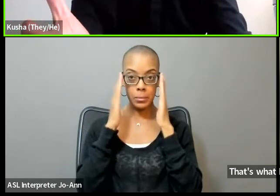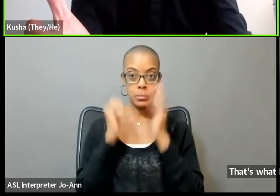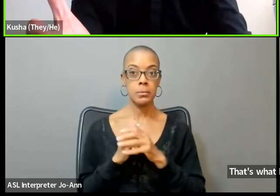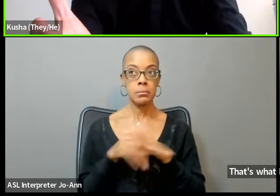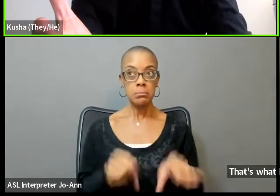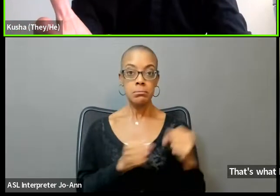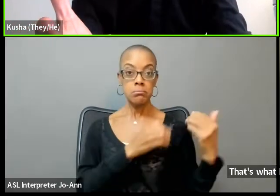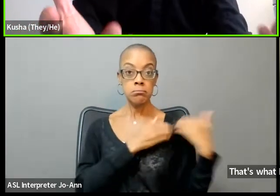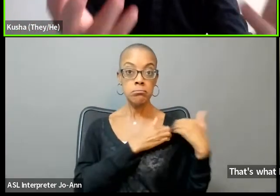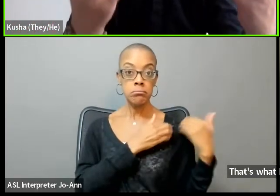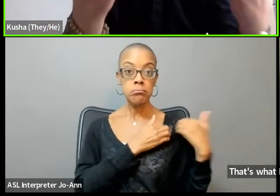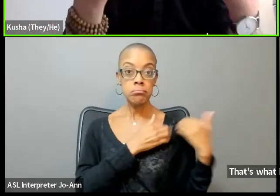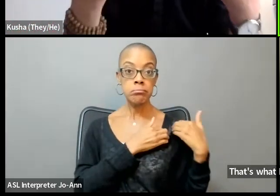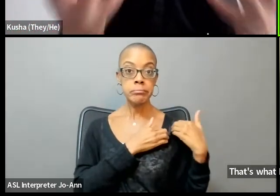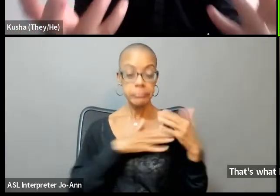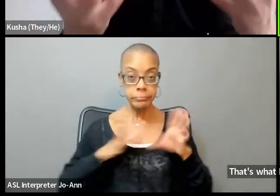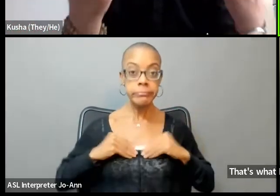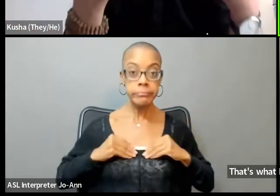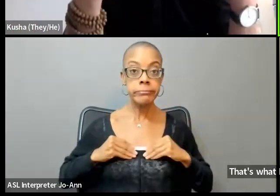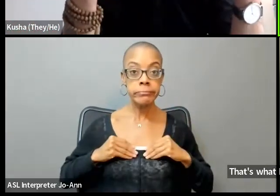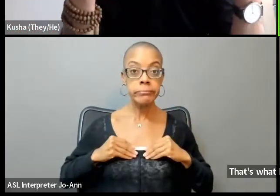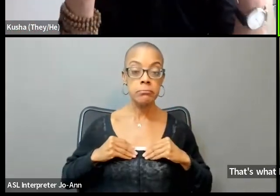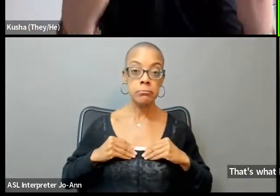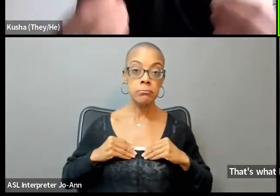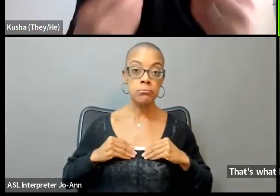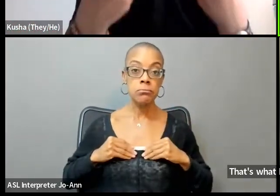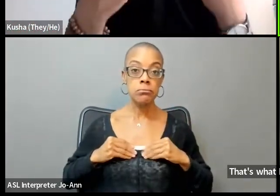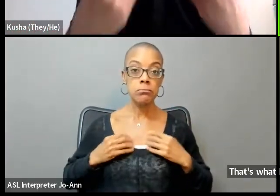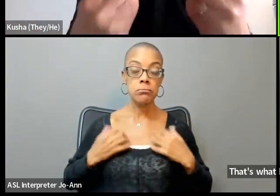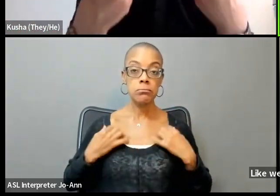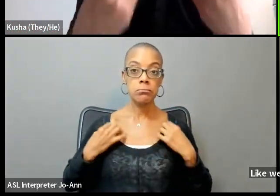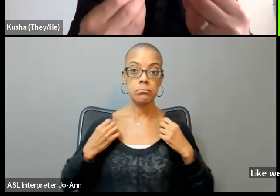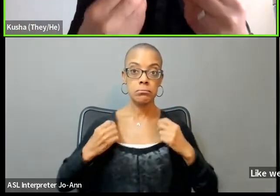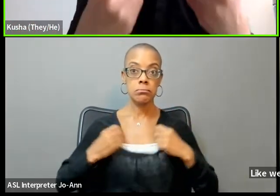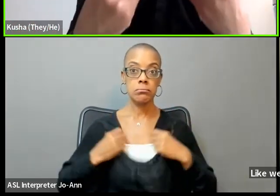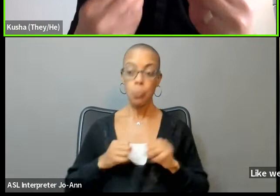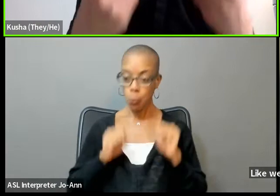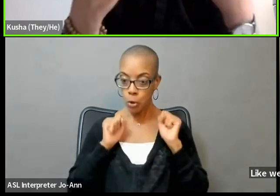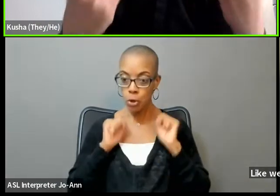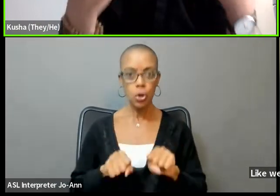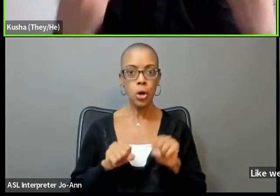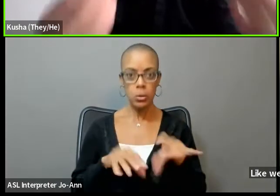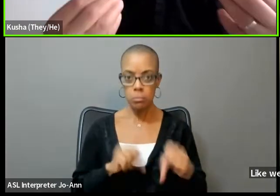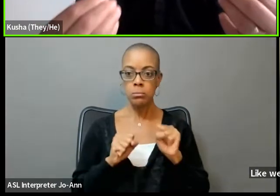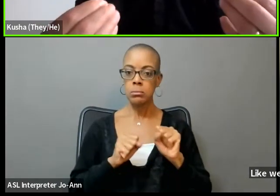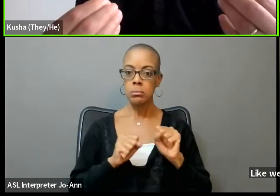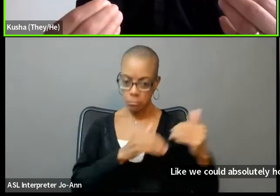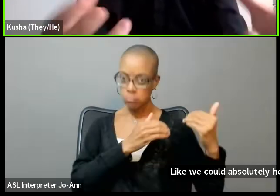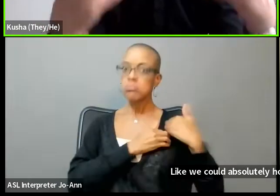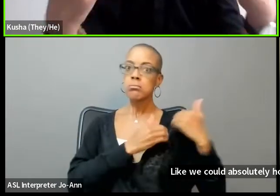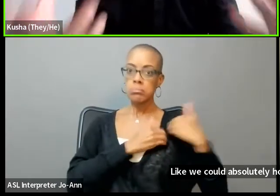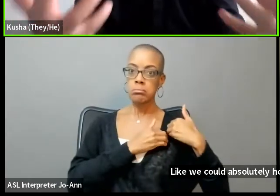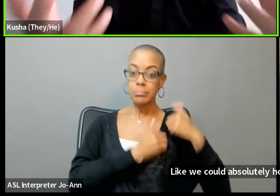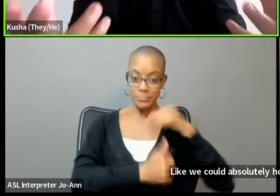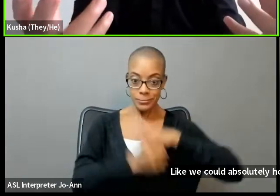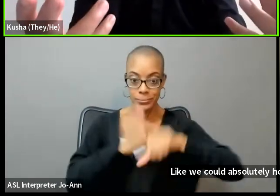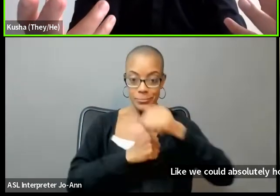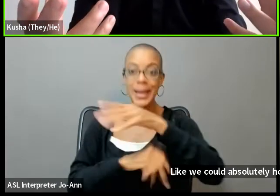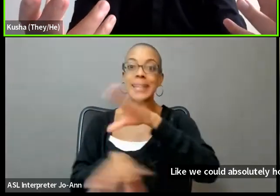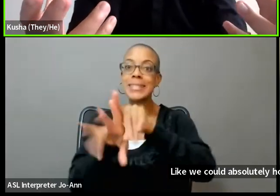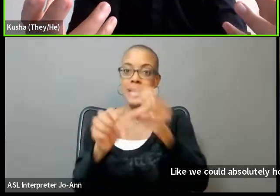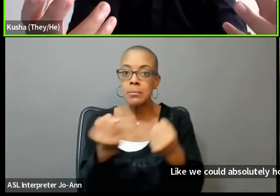accountability, right? Like we could absolutely hold each other accountable while holding each other